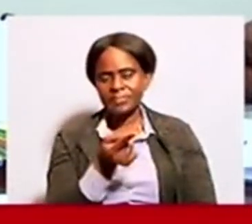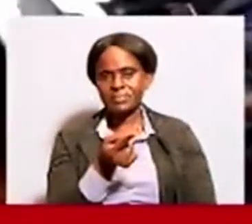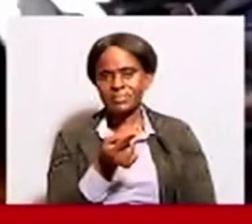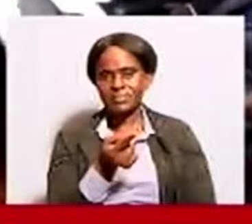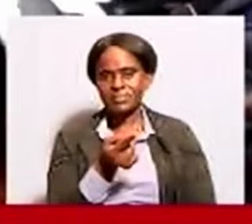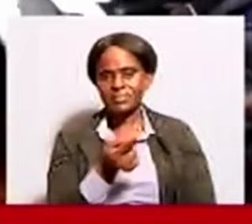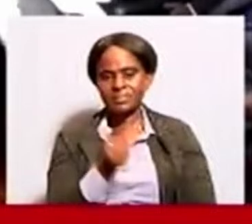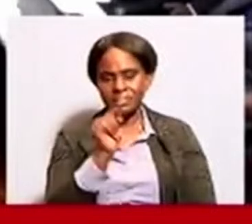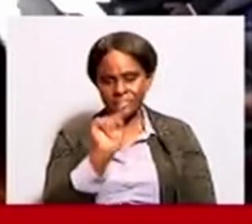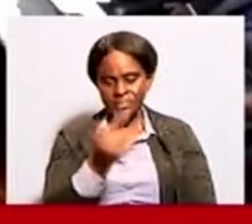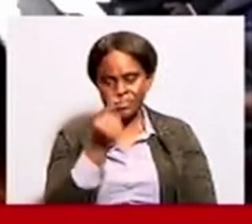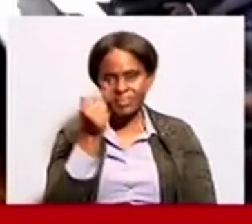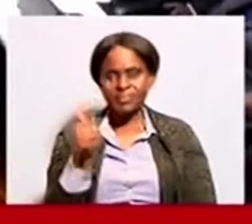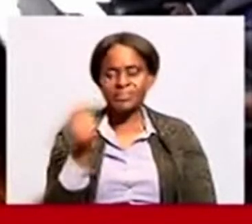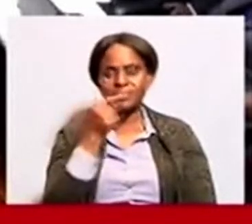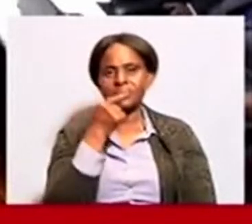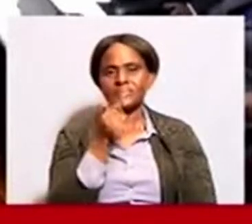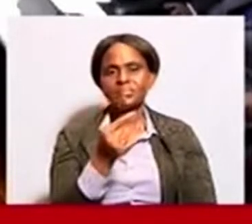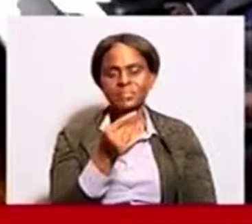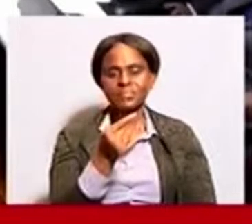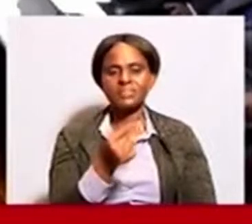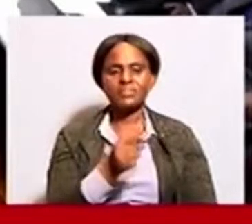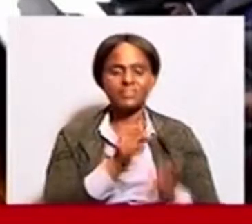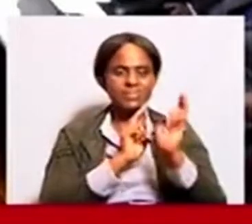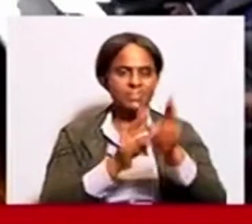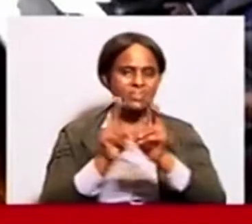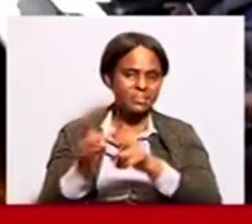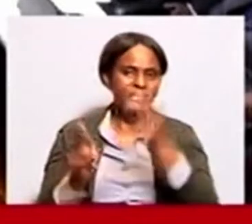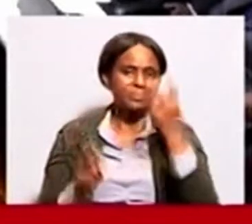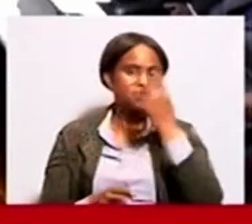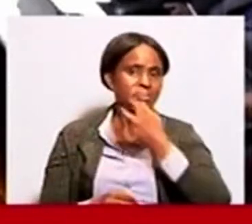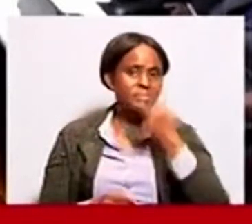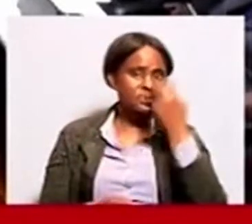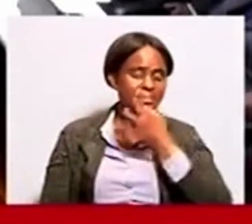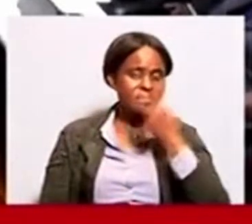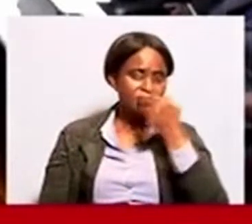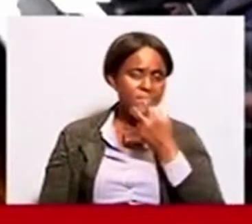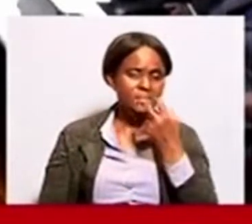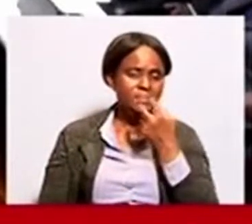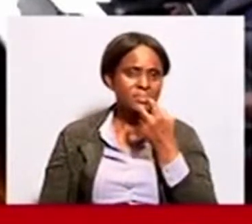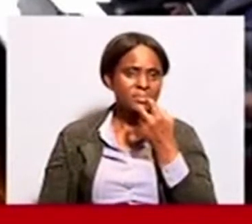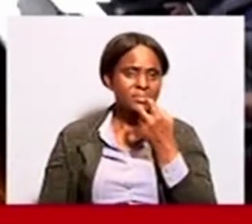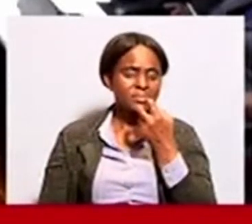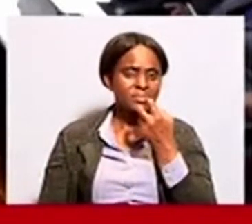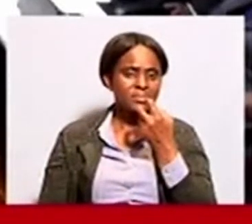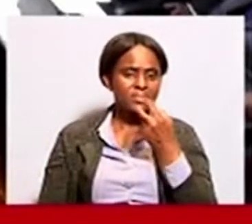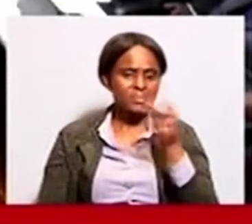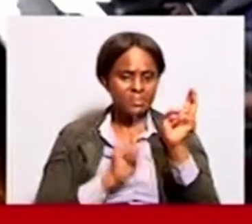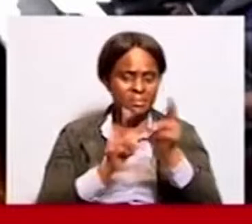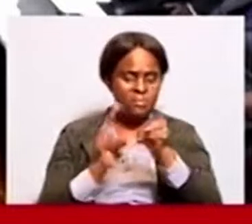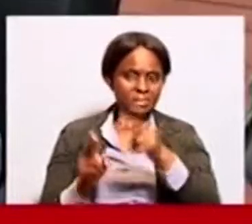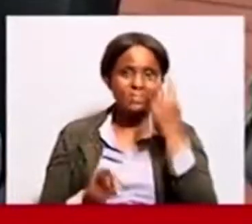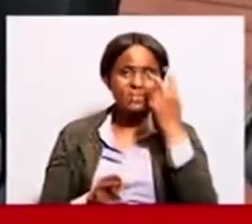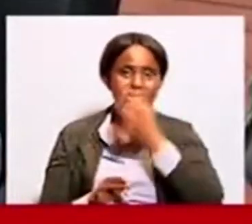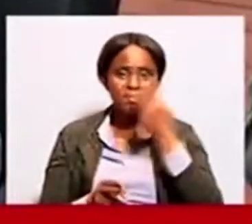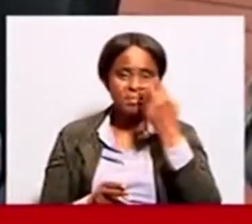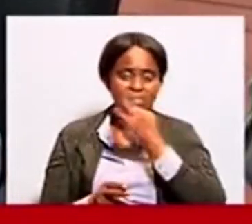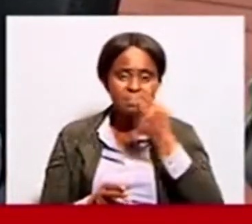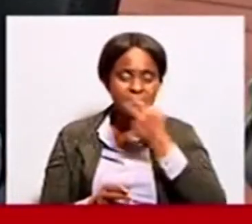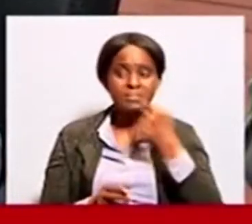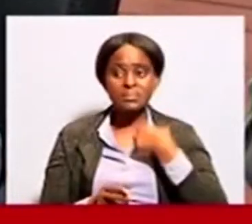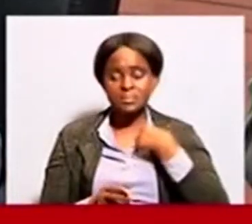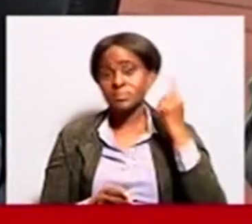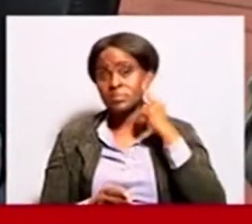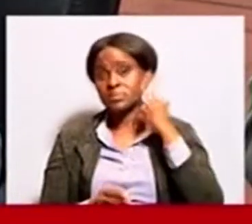at first he says he answered verbally. He responded verbally. I quoted